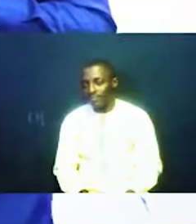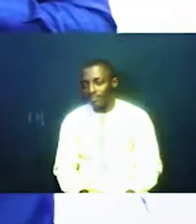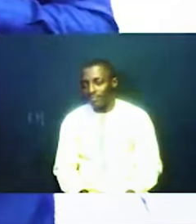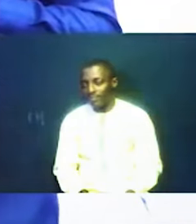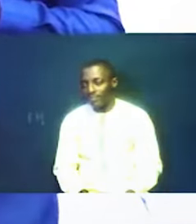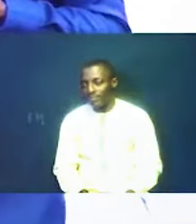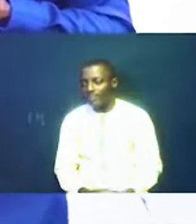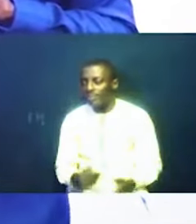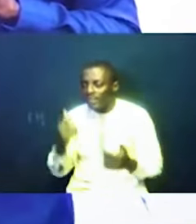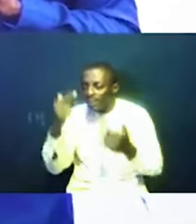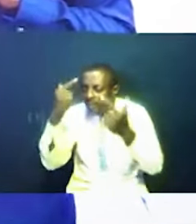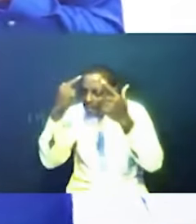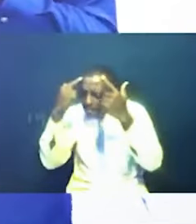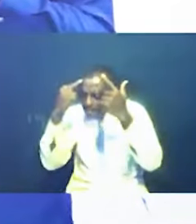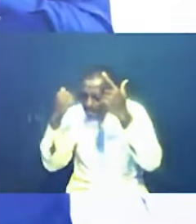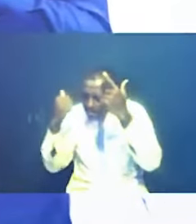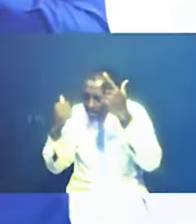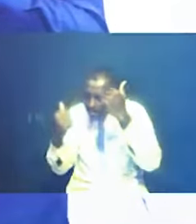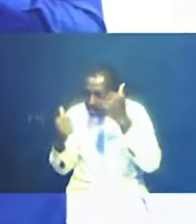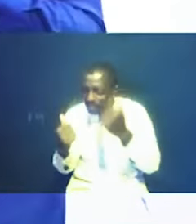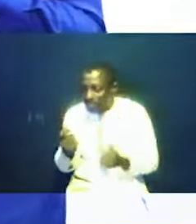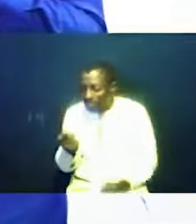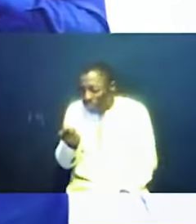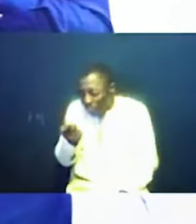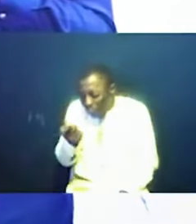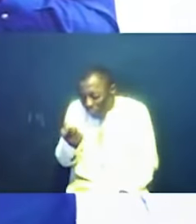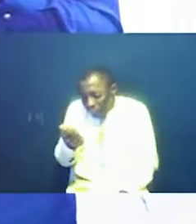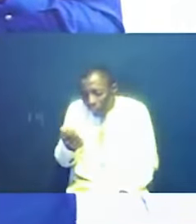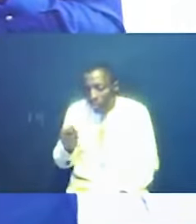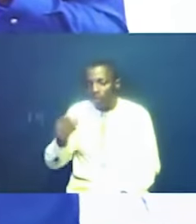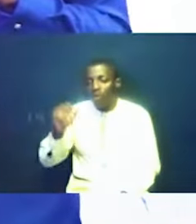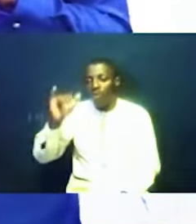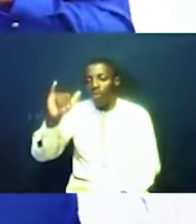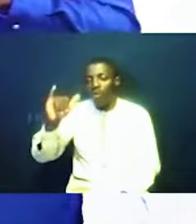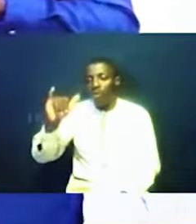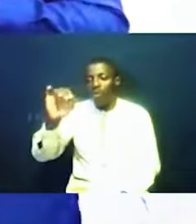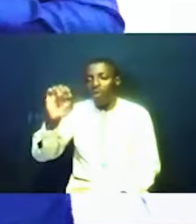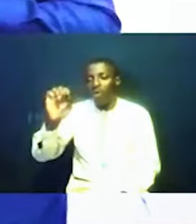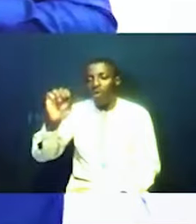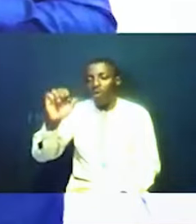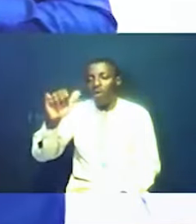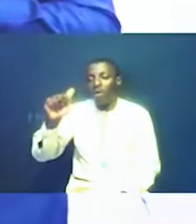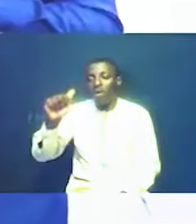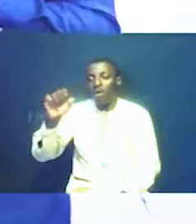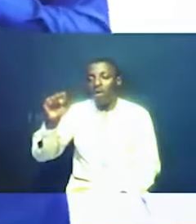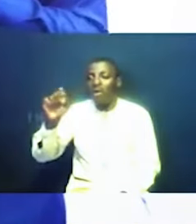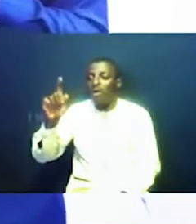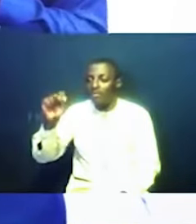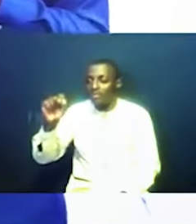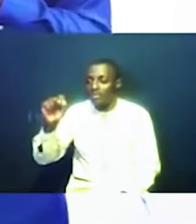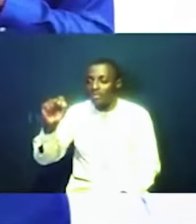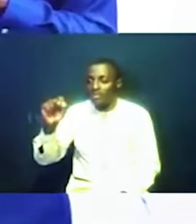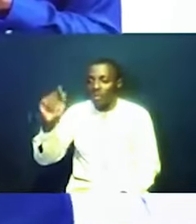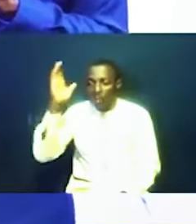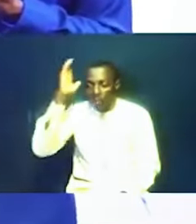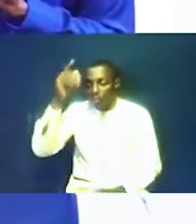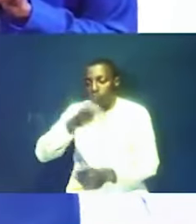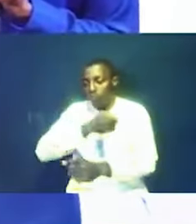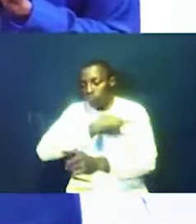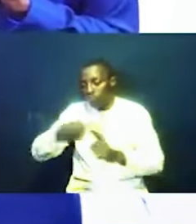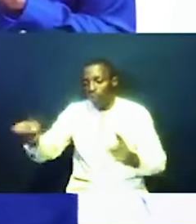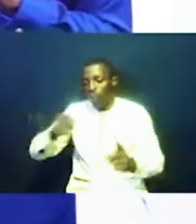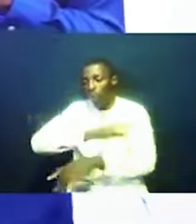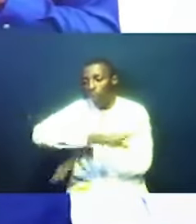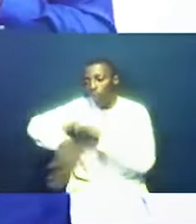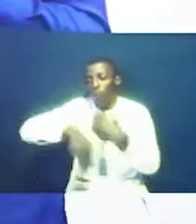because a little living will always corrupt the whole dough. So sometimes you need to let